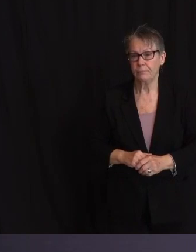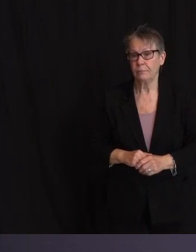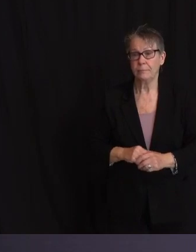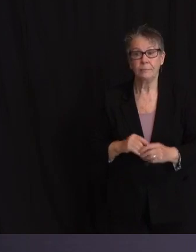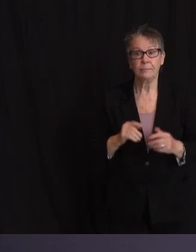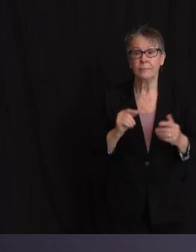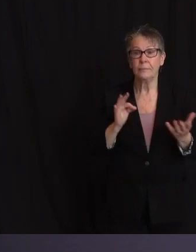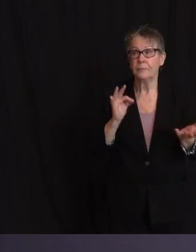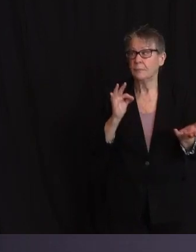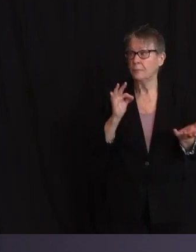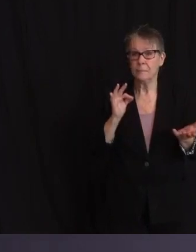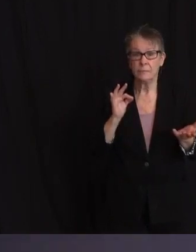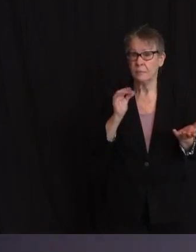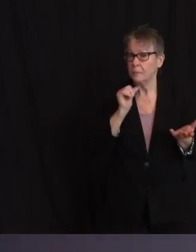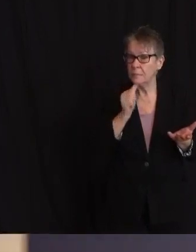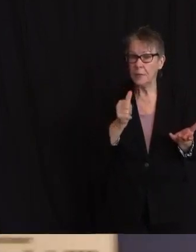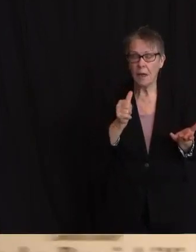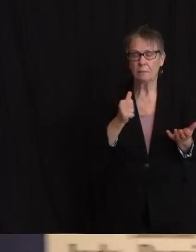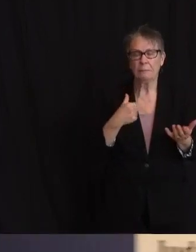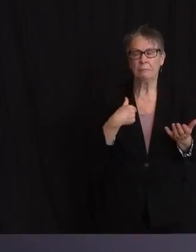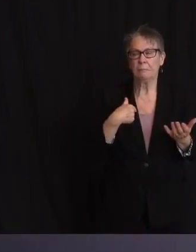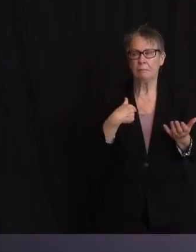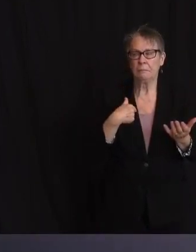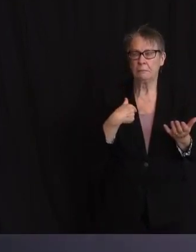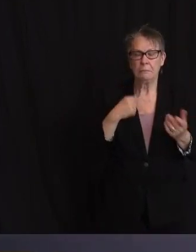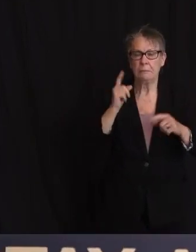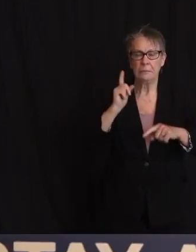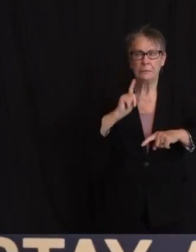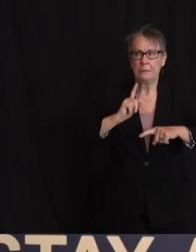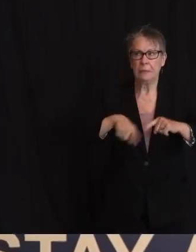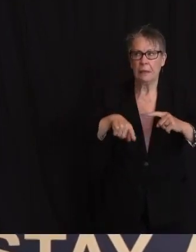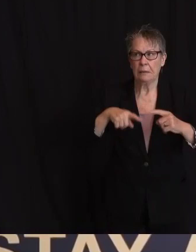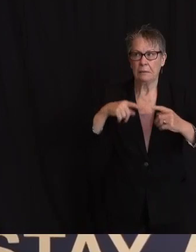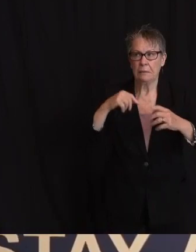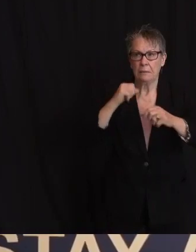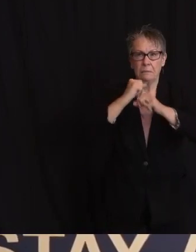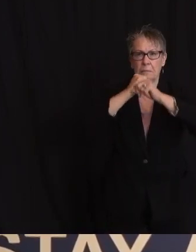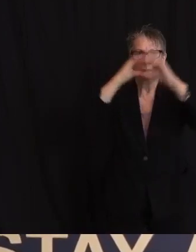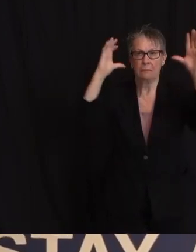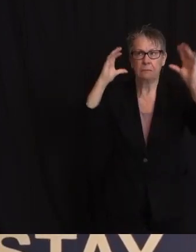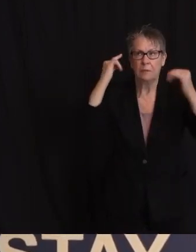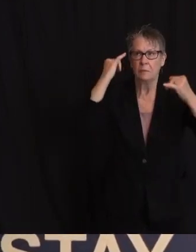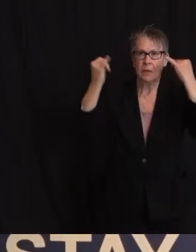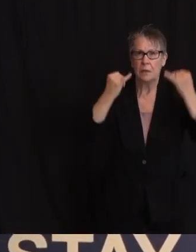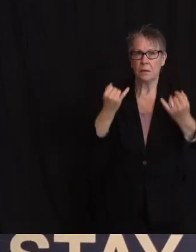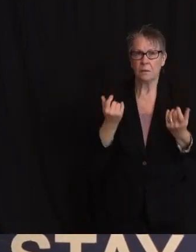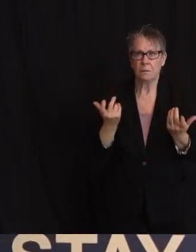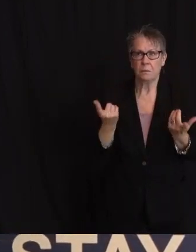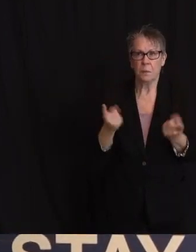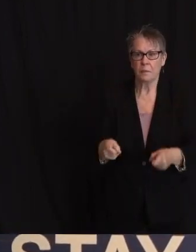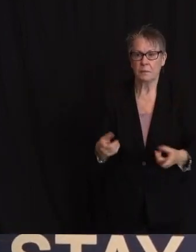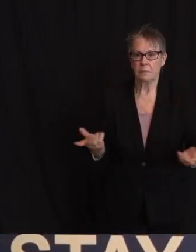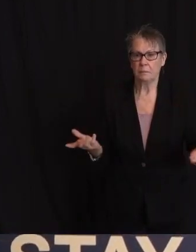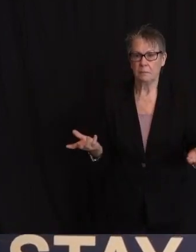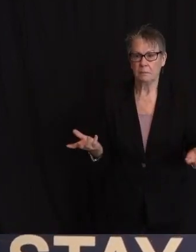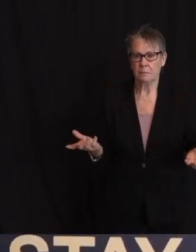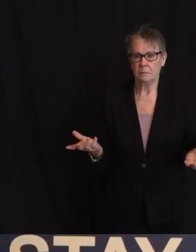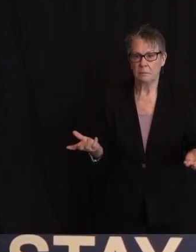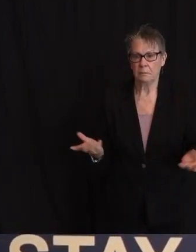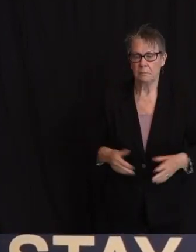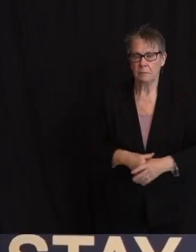Judy. Sure. I think we announced that we were doing 11 over the weekend, but we ended up doing 21 from Thursday to